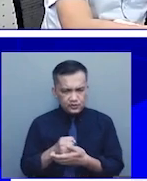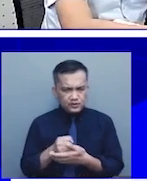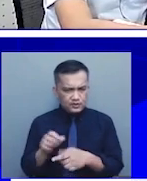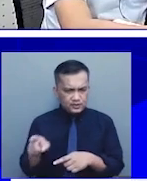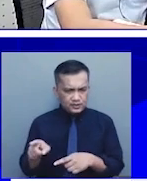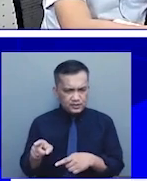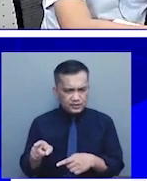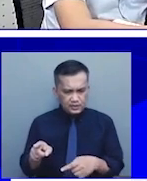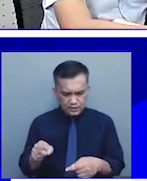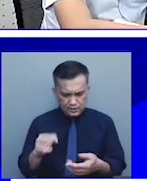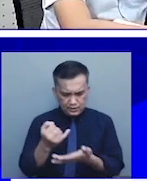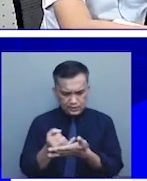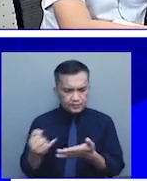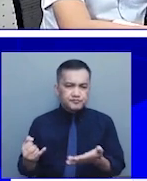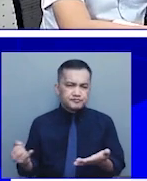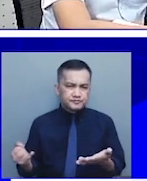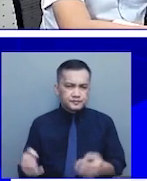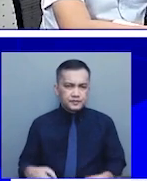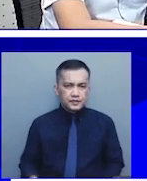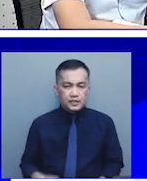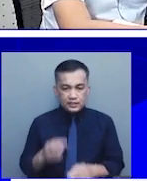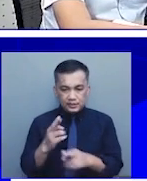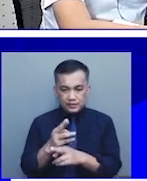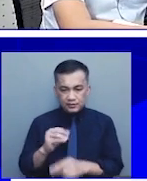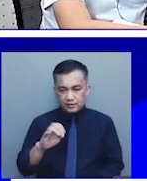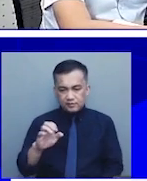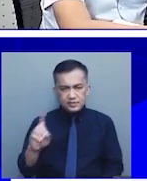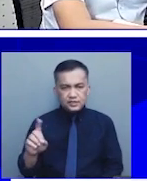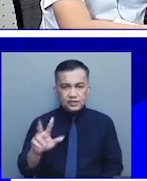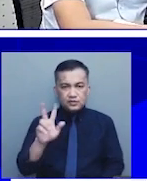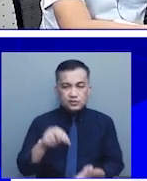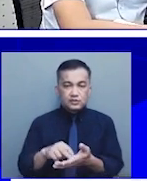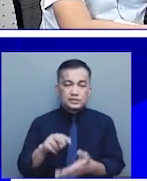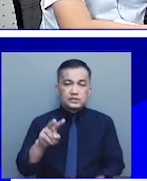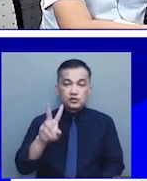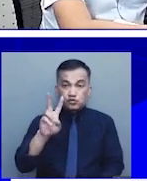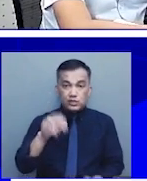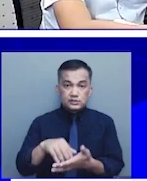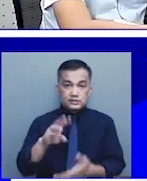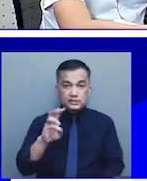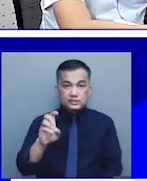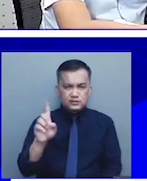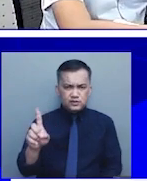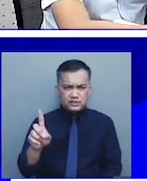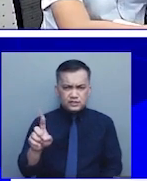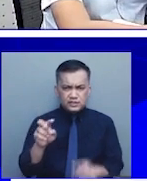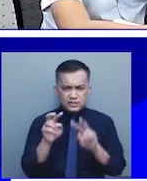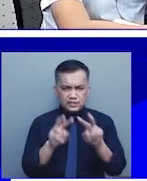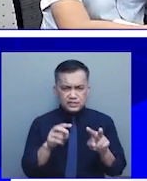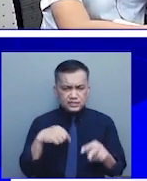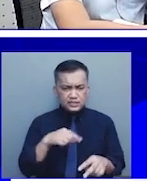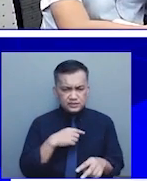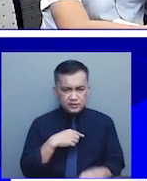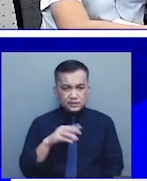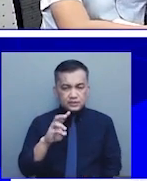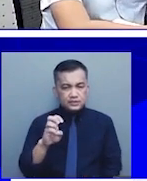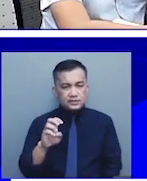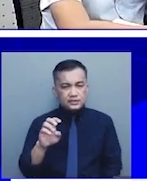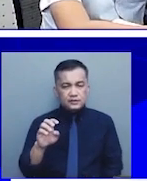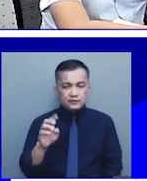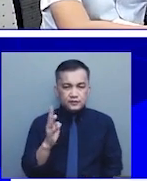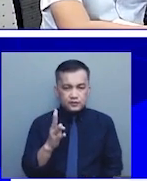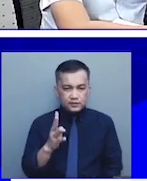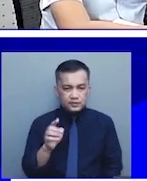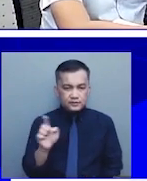items. For regular milled, 2,601. At ang nakita namin, only 640 of